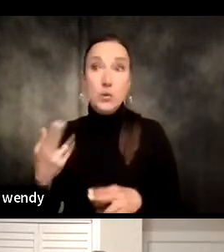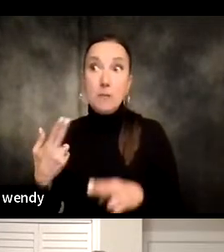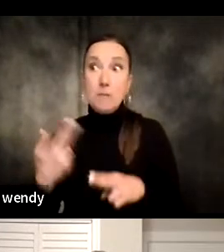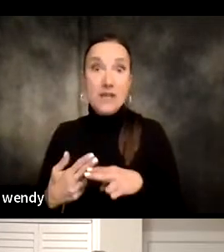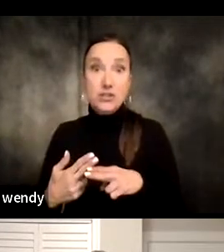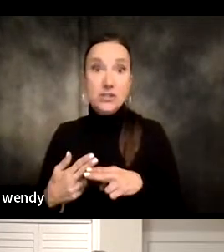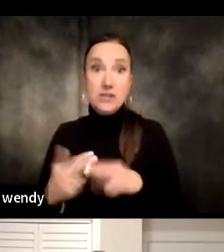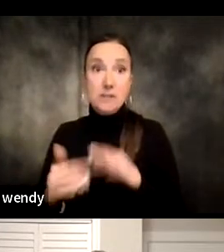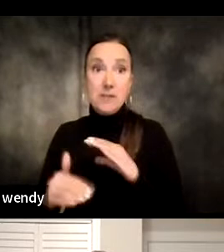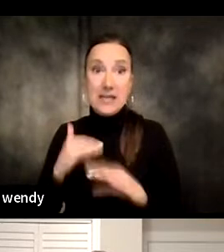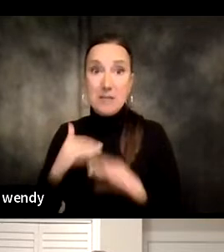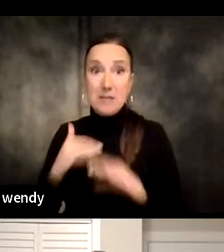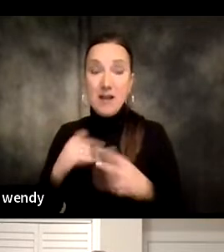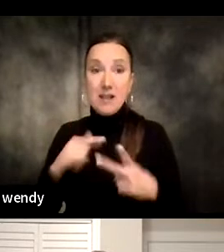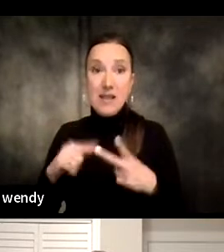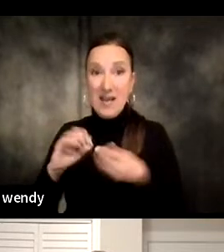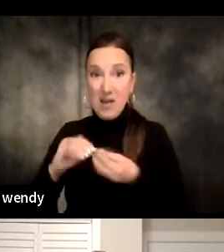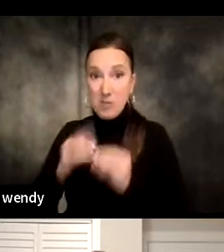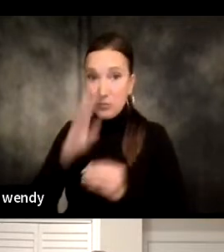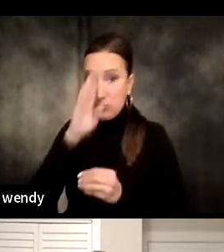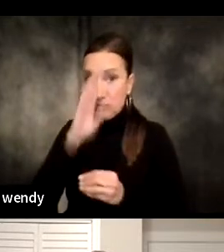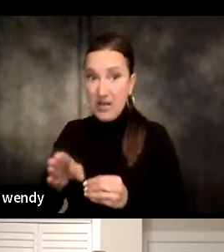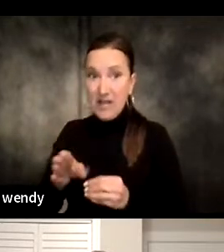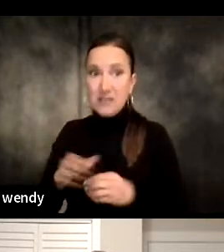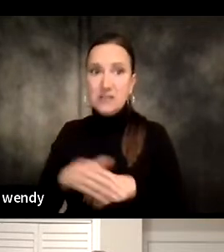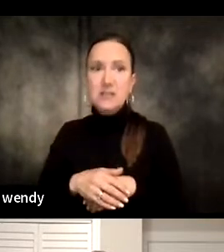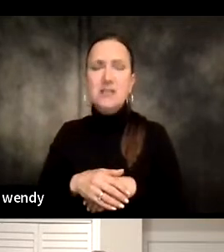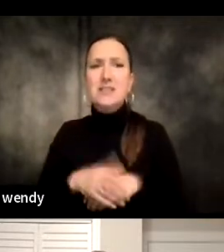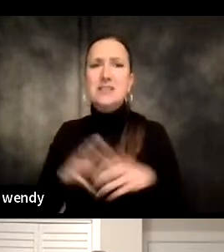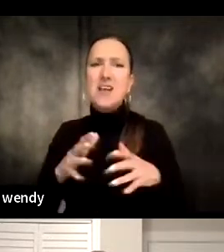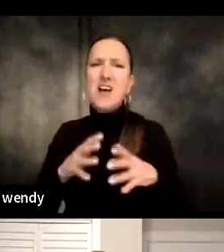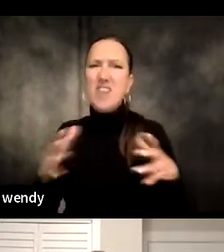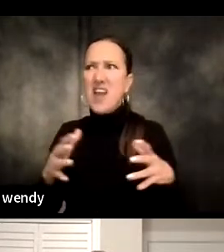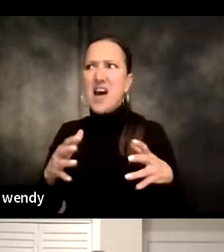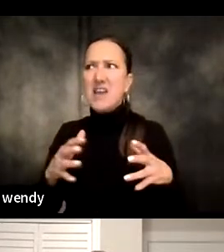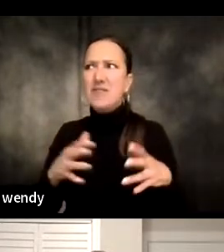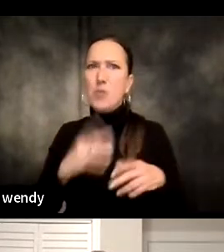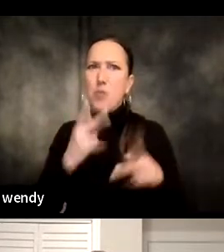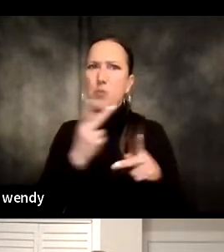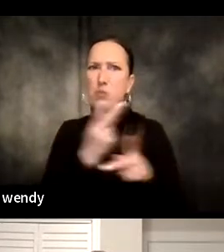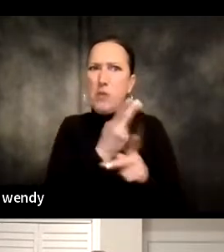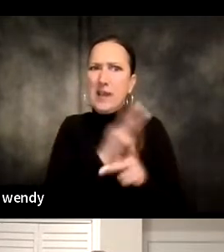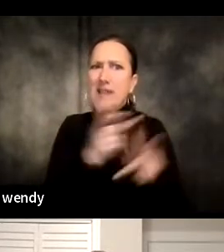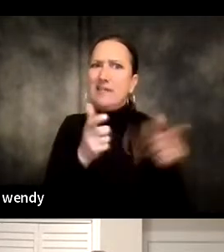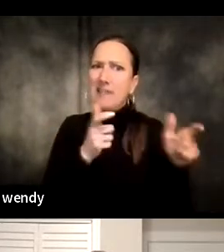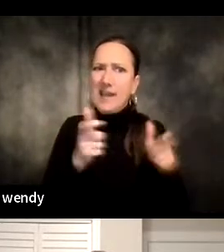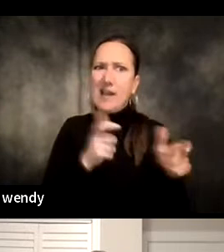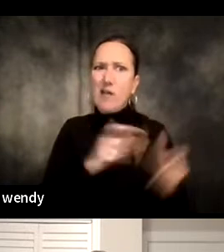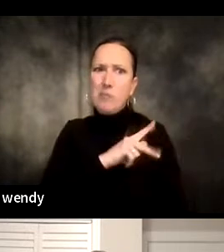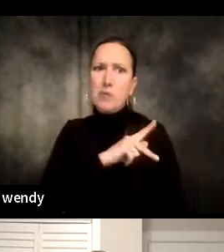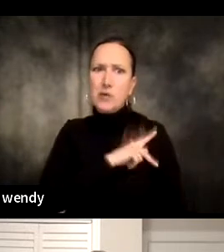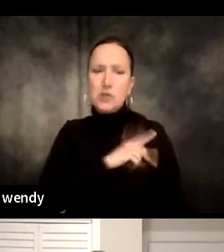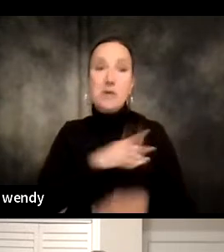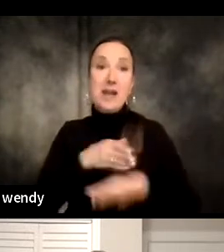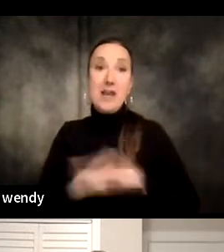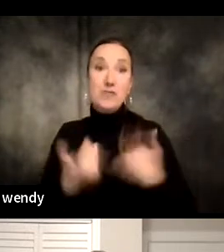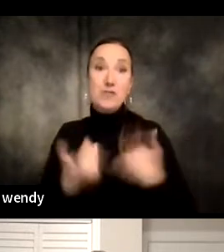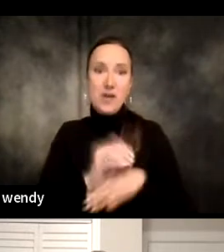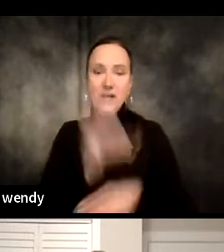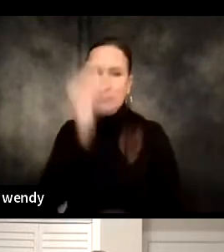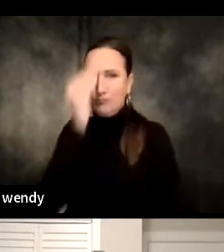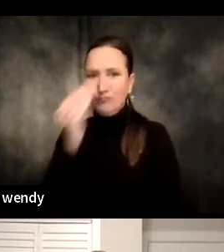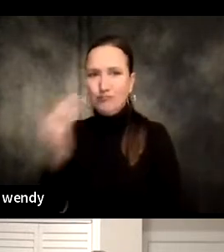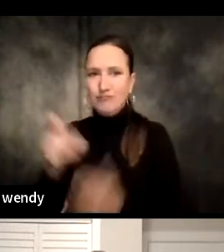about your email and number. We can't handle a lot of this just kind of personally, so I'll be reaching out to you after tonight. Appreciate it. Thank you. Thank